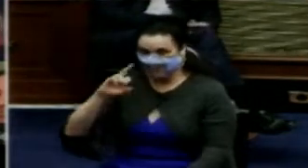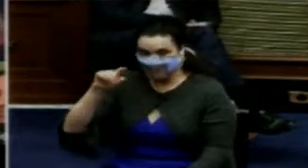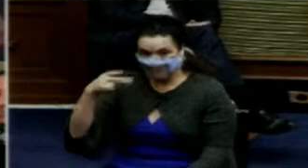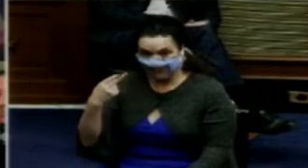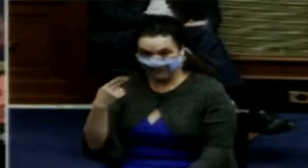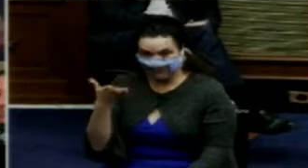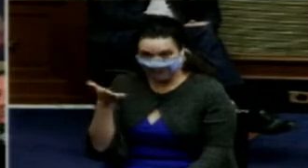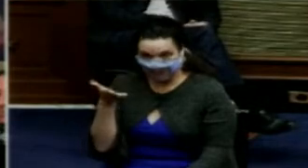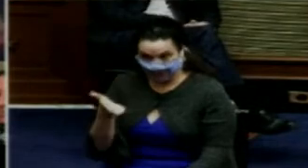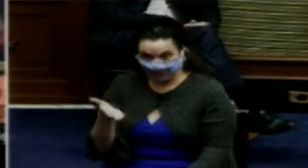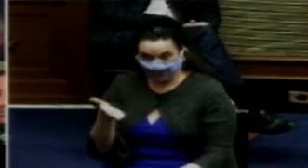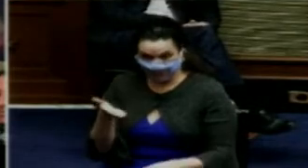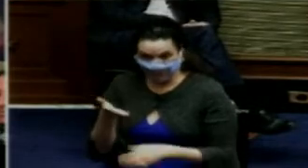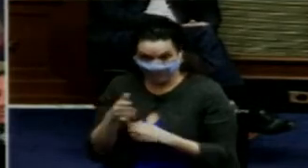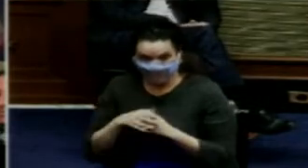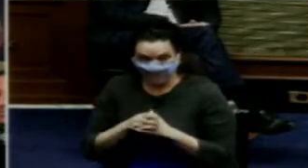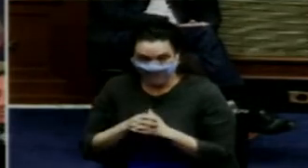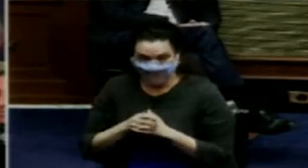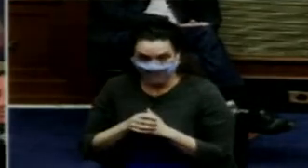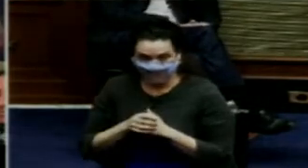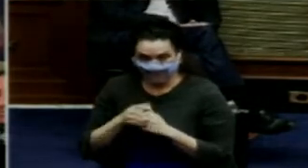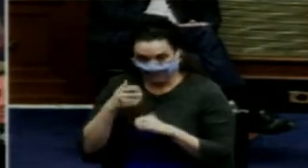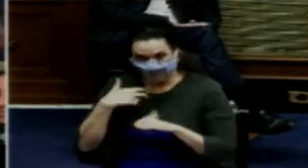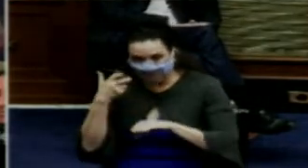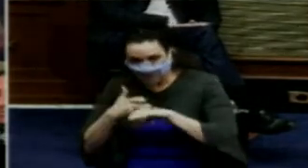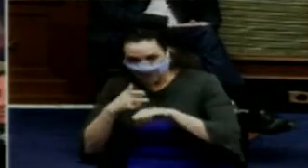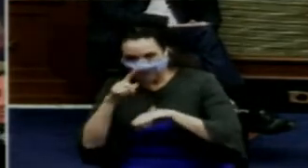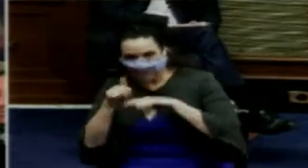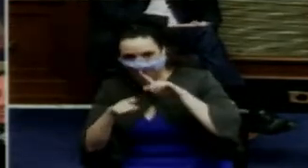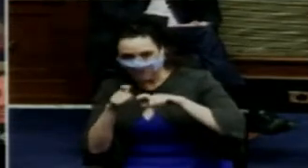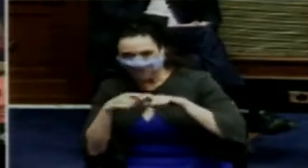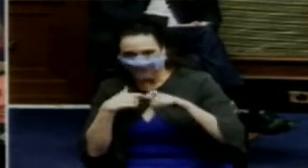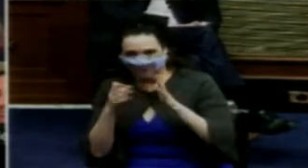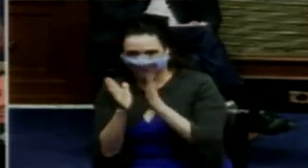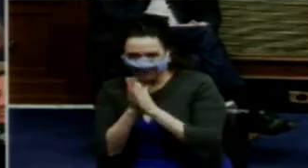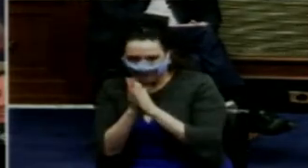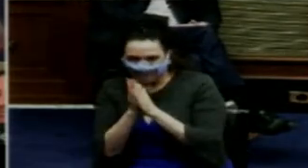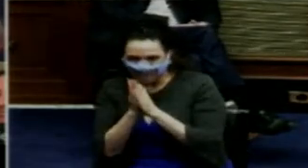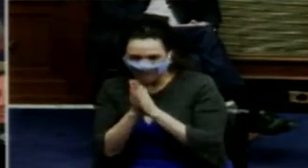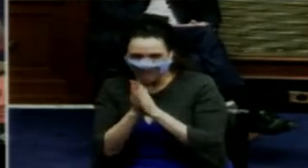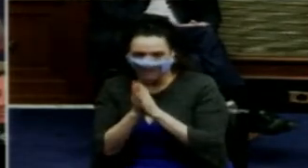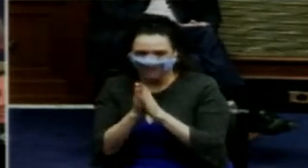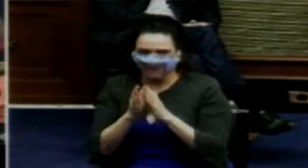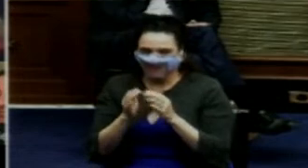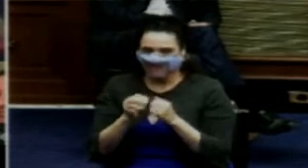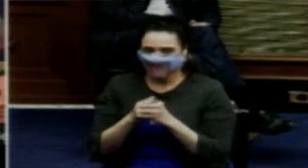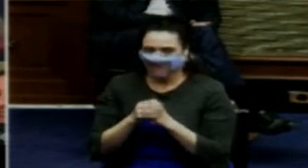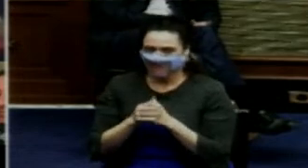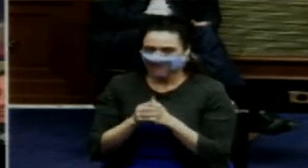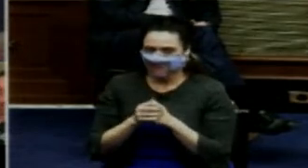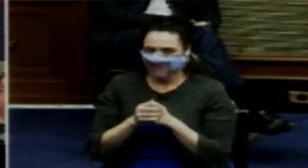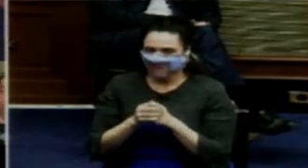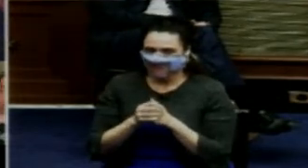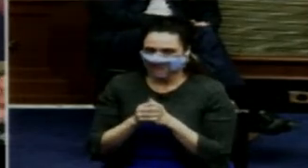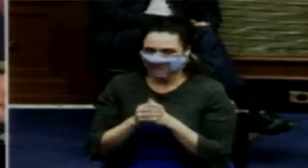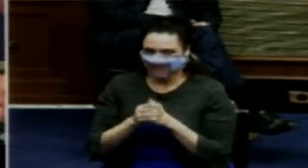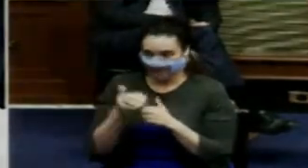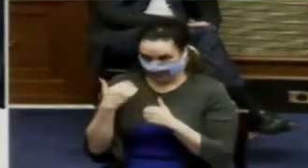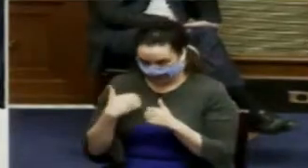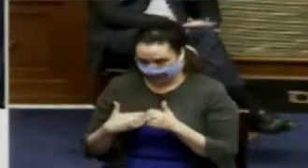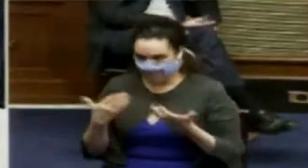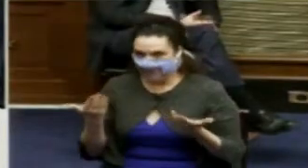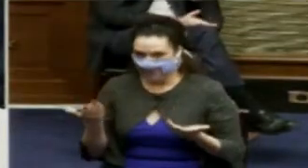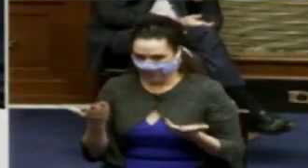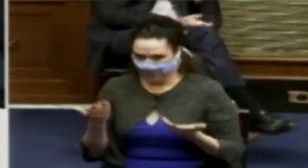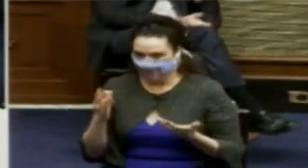the line yet? That was some tough questions I was asking, and he went out as soon as. Sir? I am back